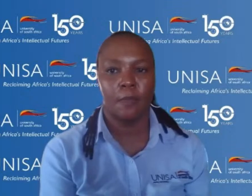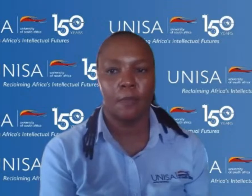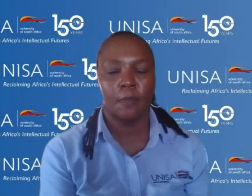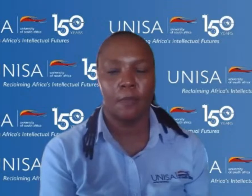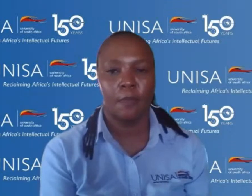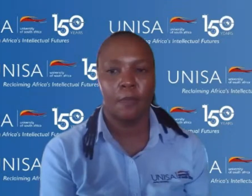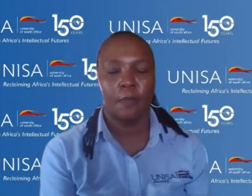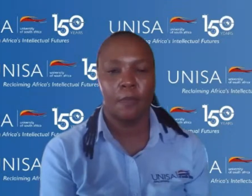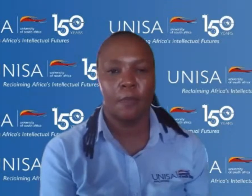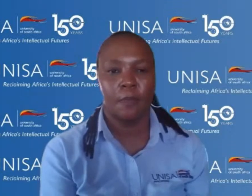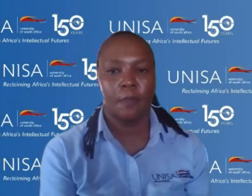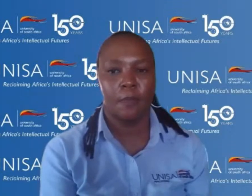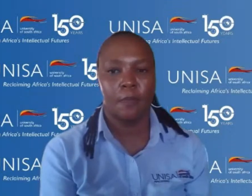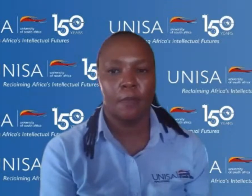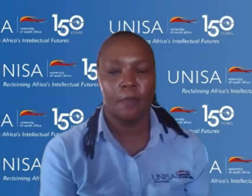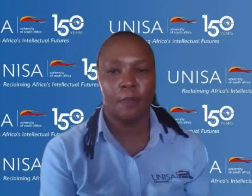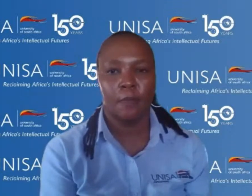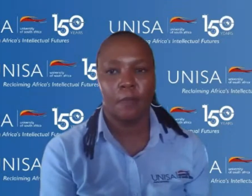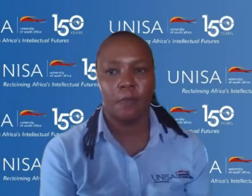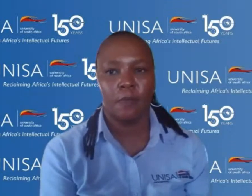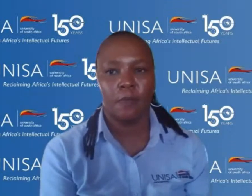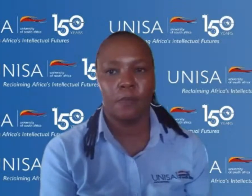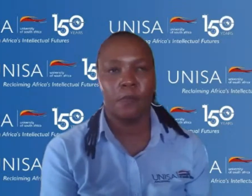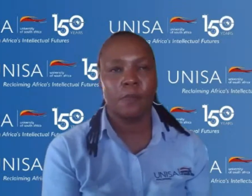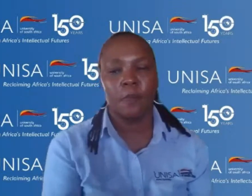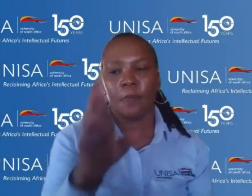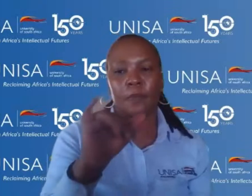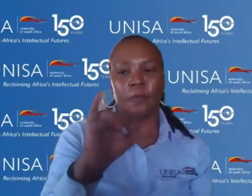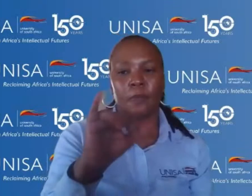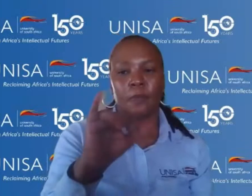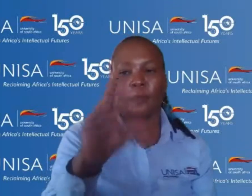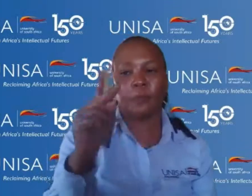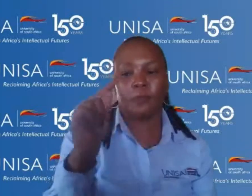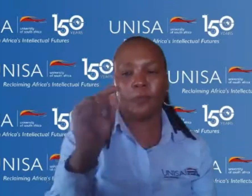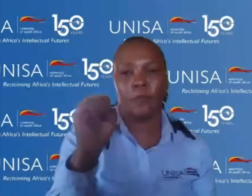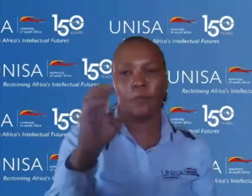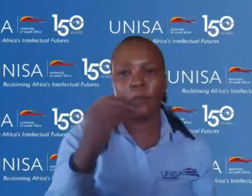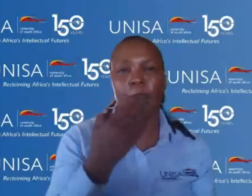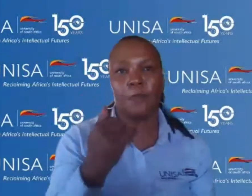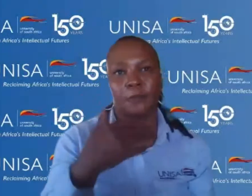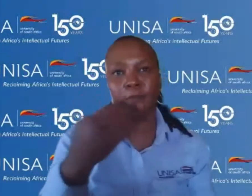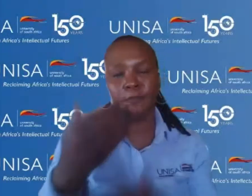Rikhotso, you can unmute and ask your question.